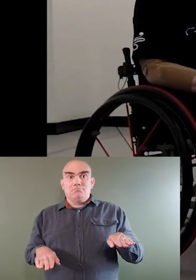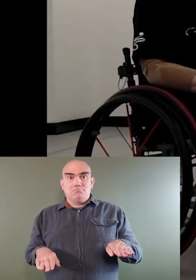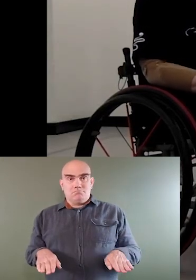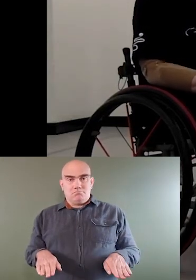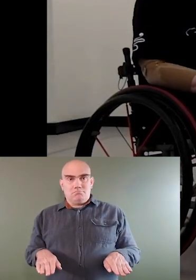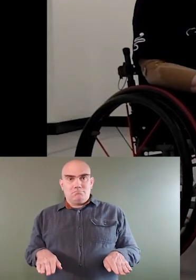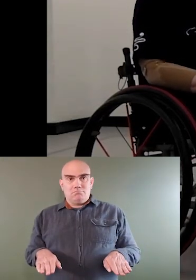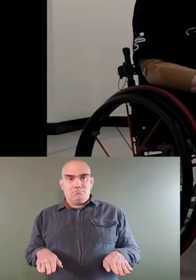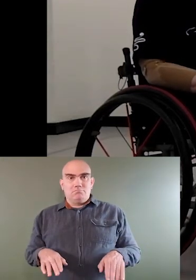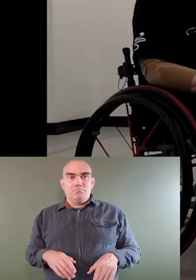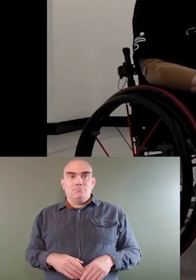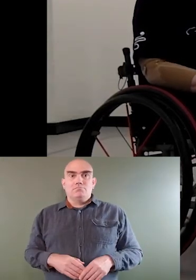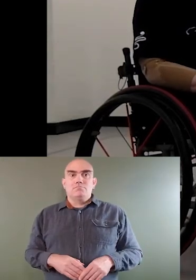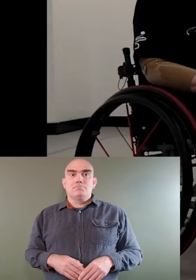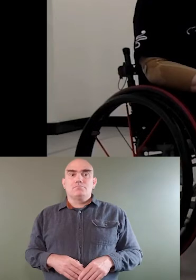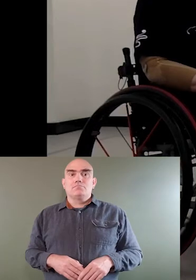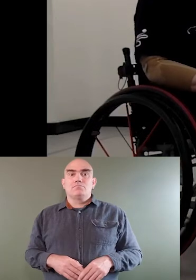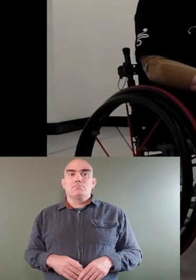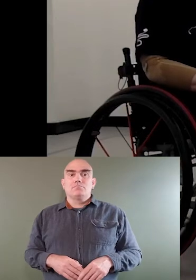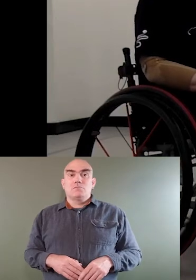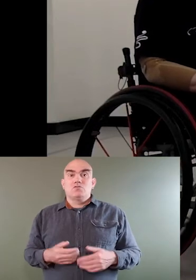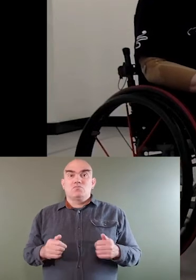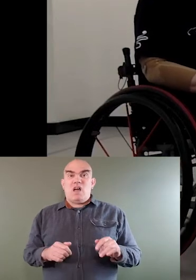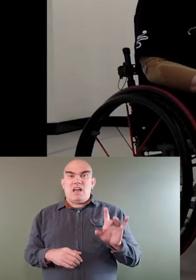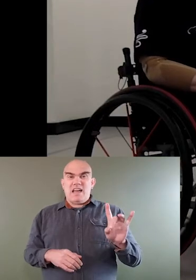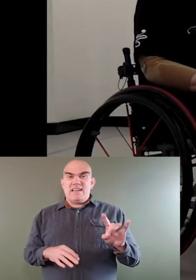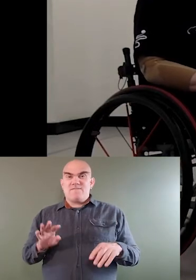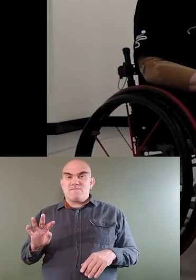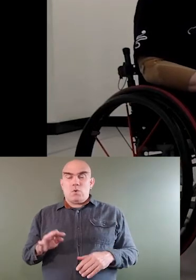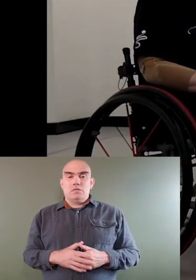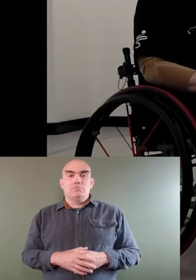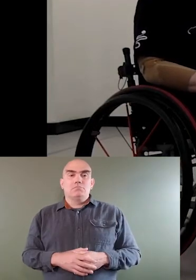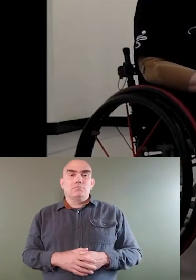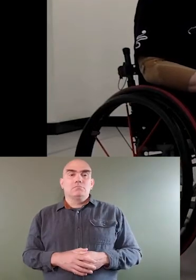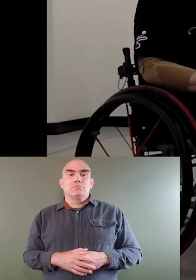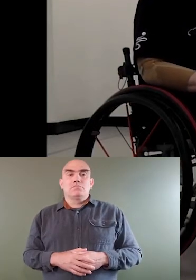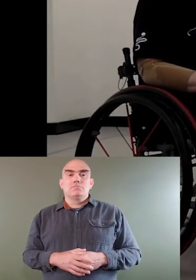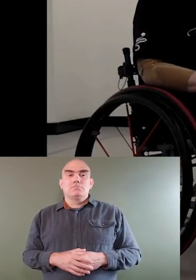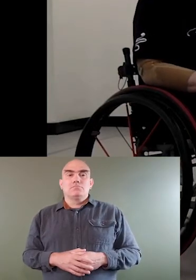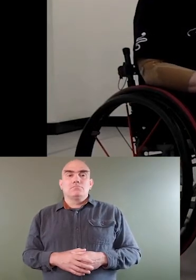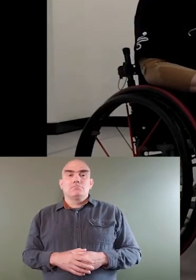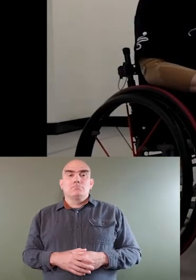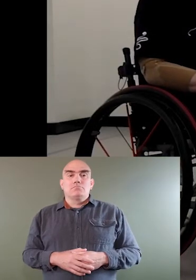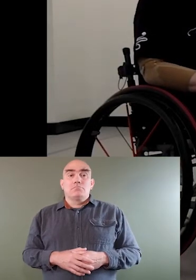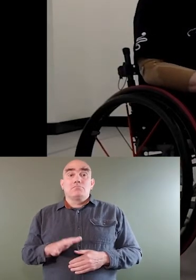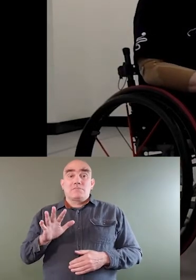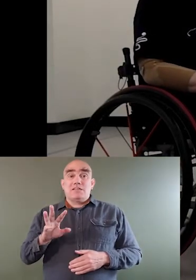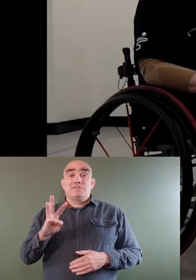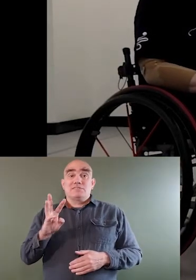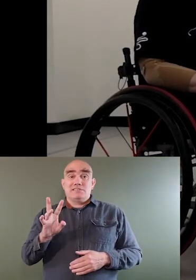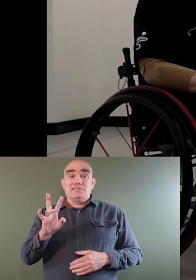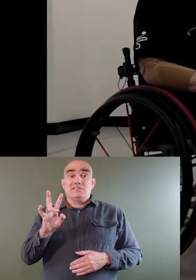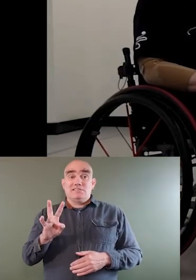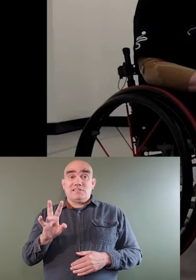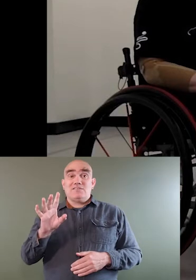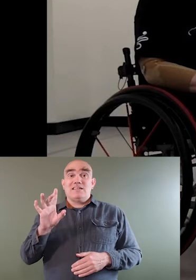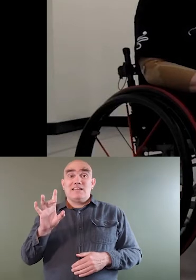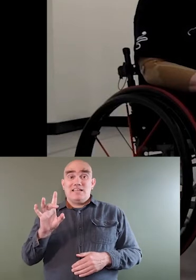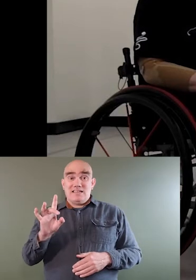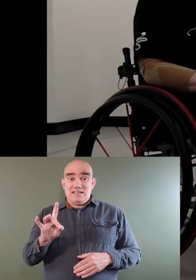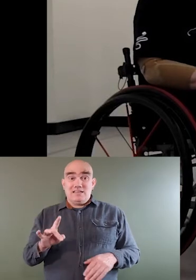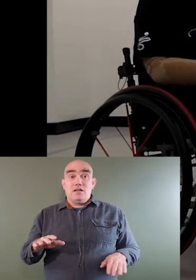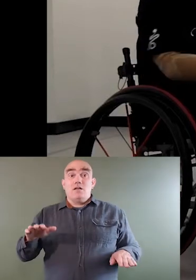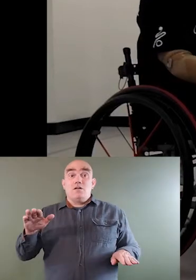right. Replace. Let's try on the 8 and the 4. 5, 6,